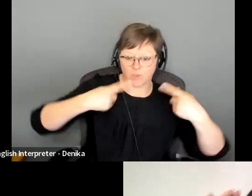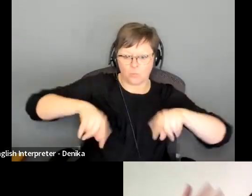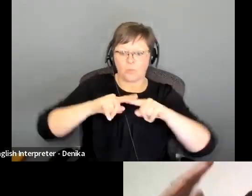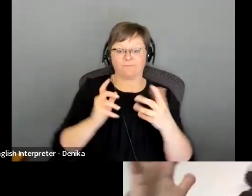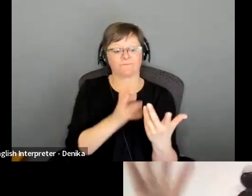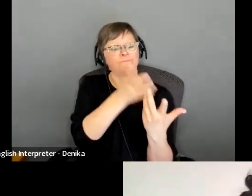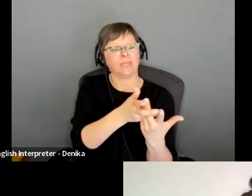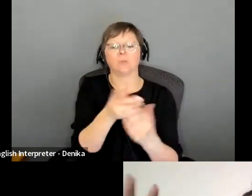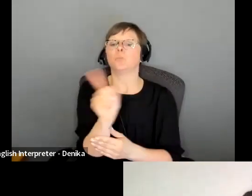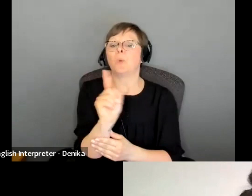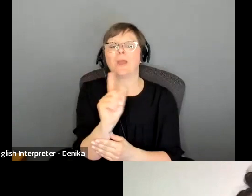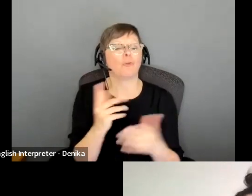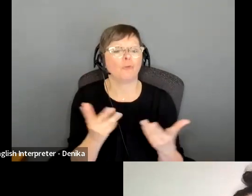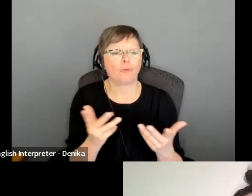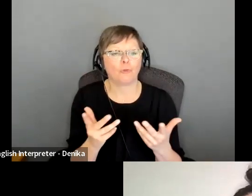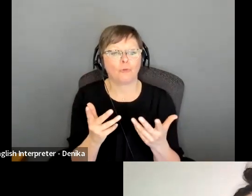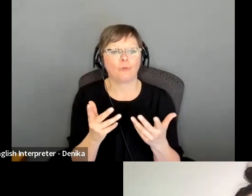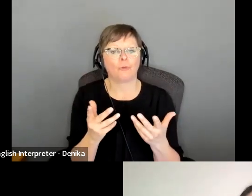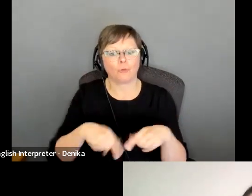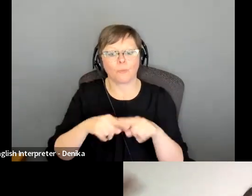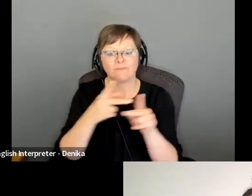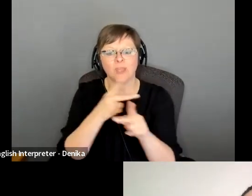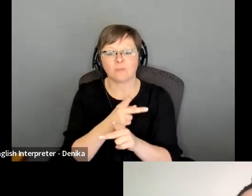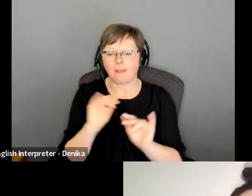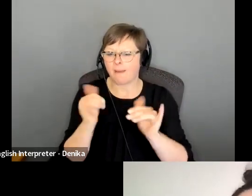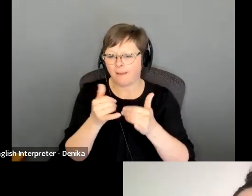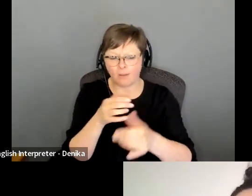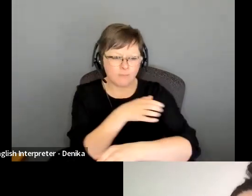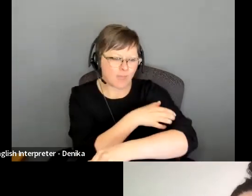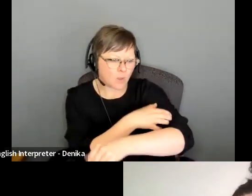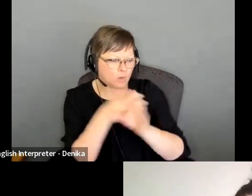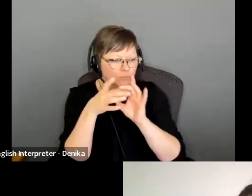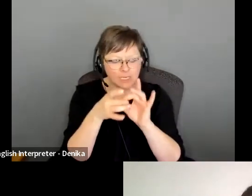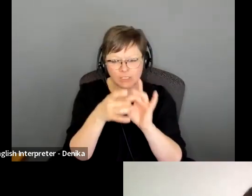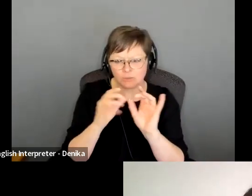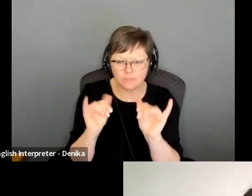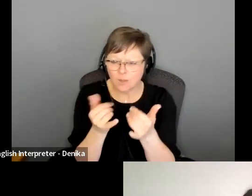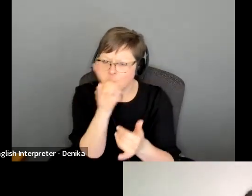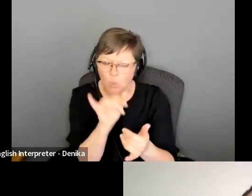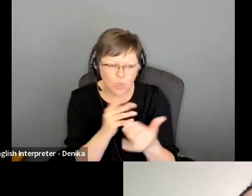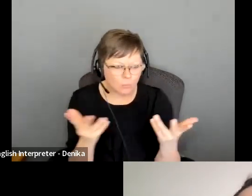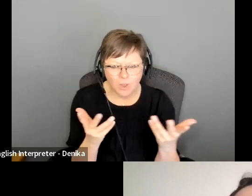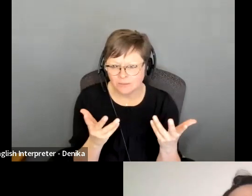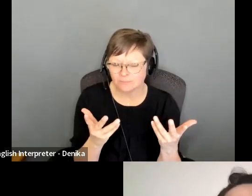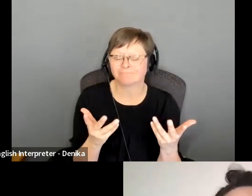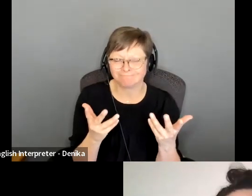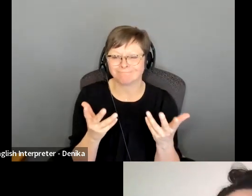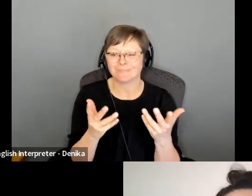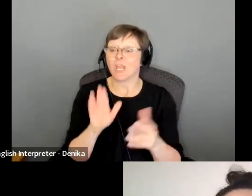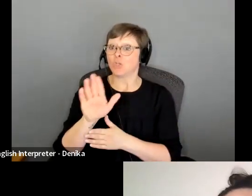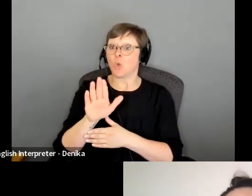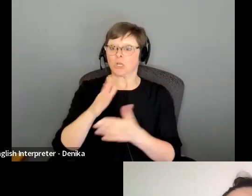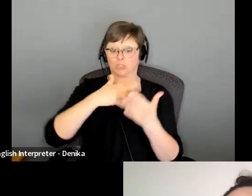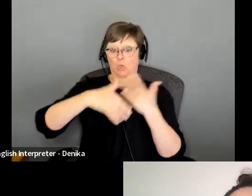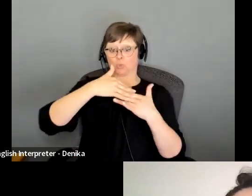us in our brains organize how power and relationships work. Your social